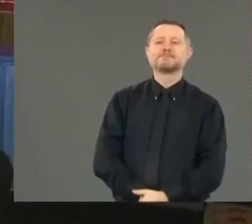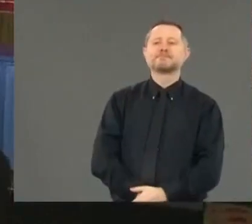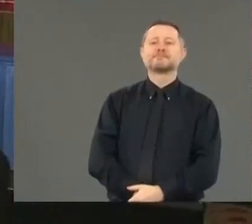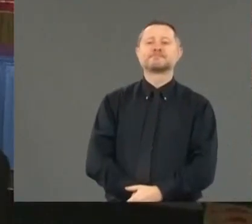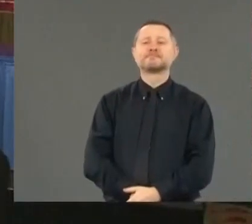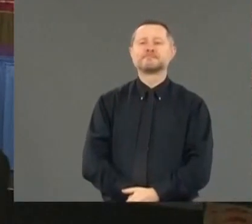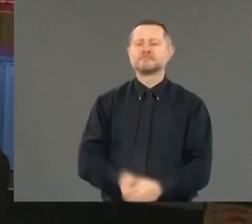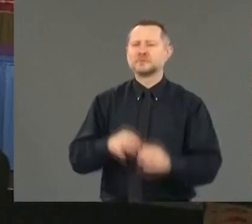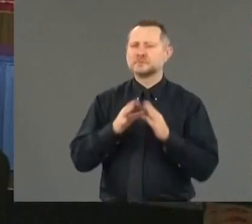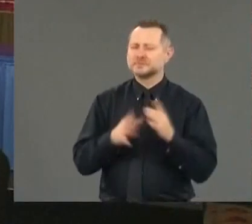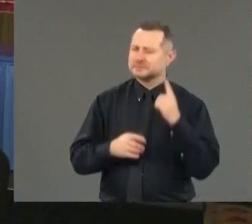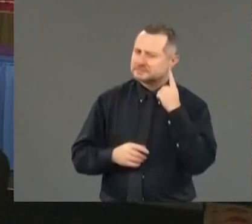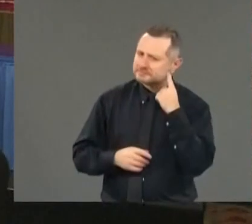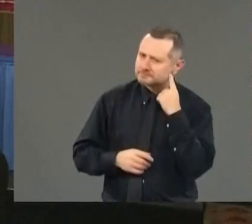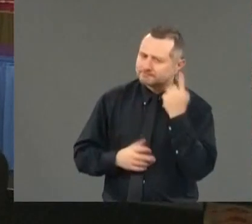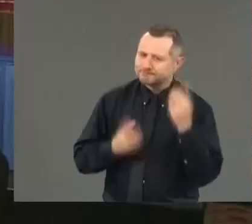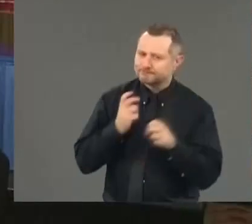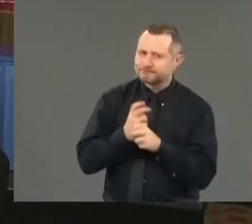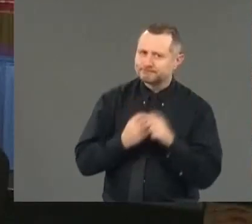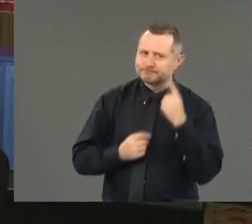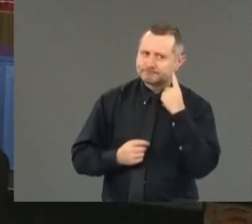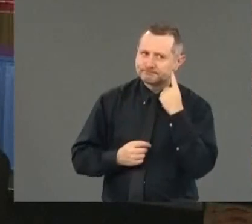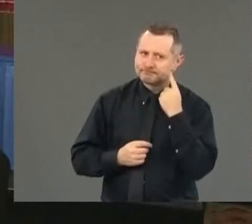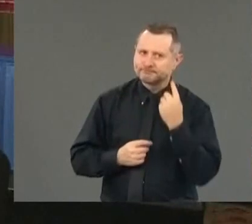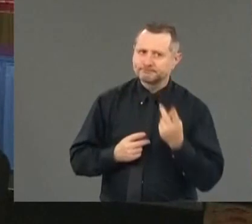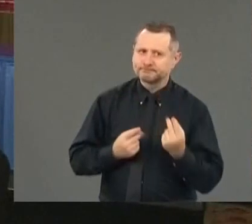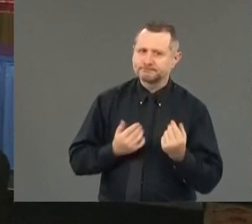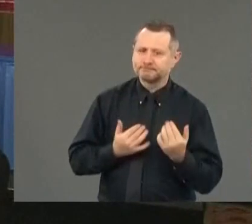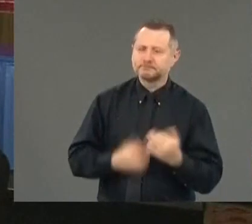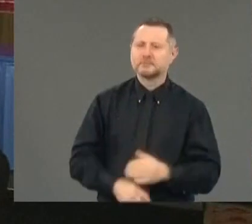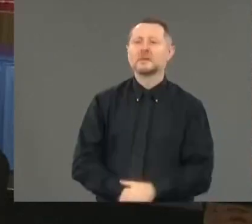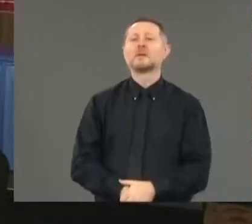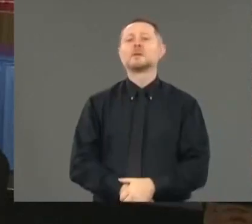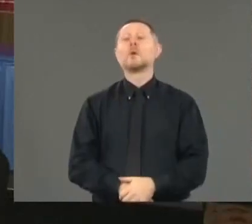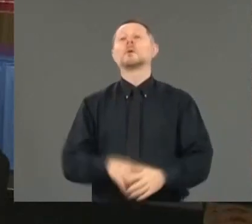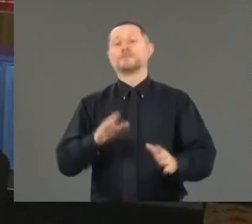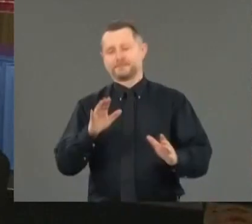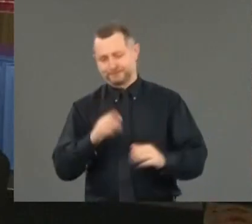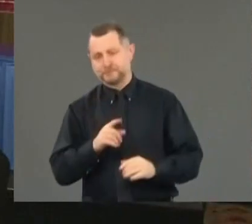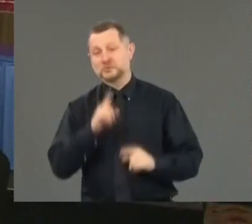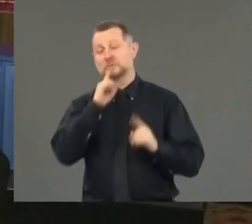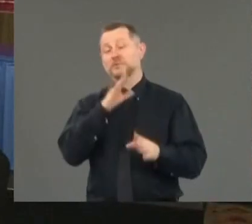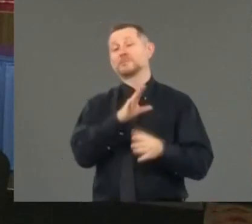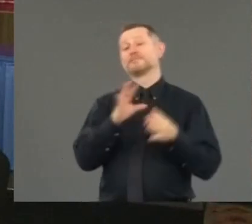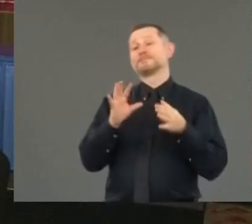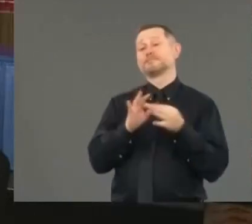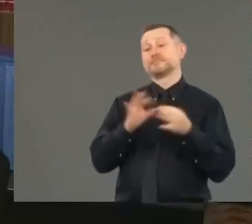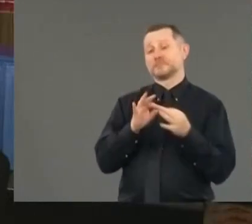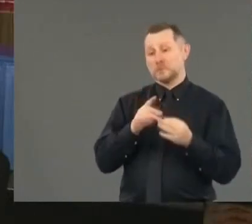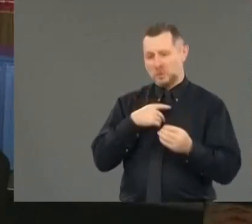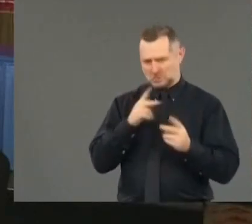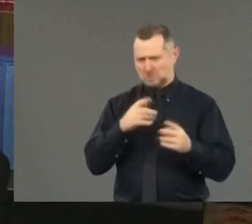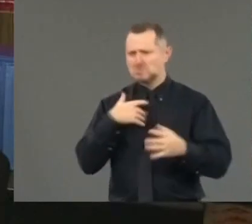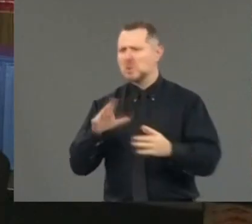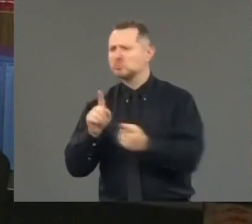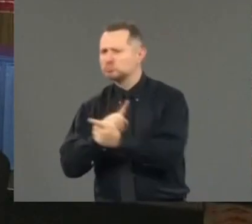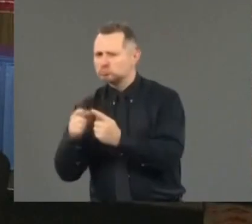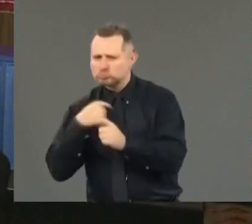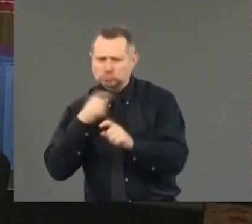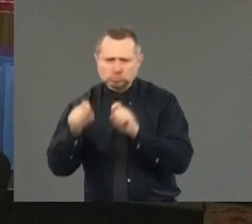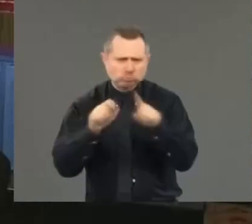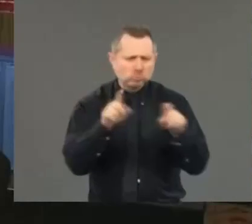Governor, a lot of the people, Go ahead. a lot of the people that we've been speaking to over the last 2